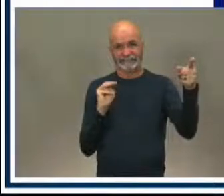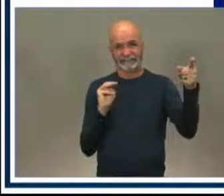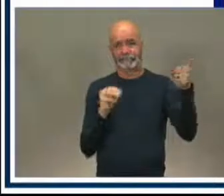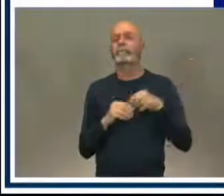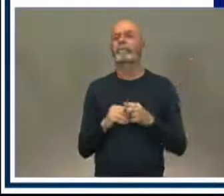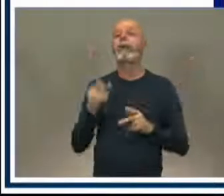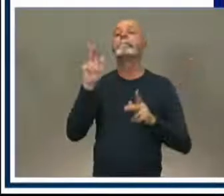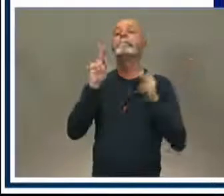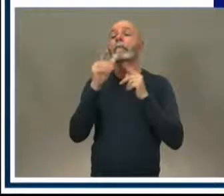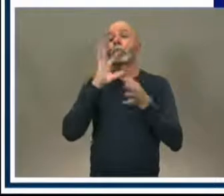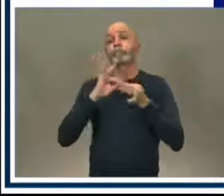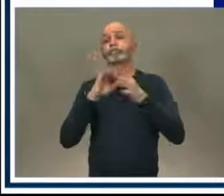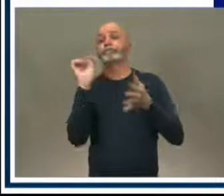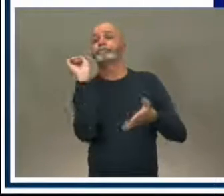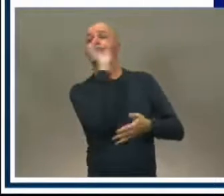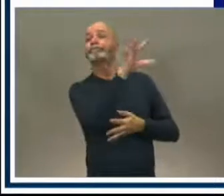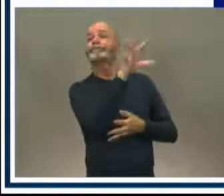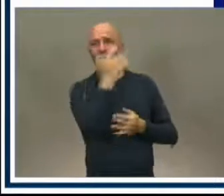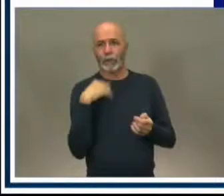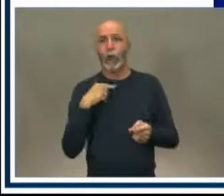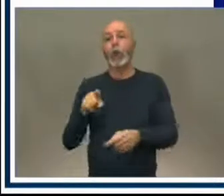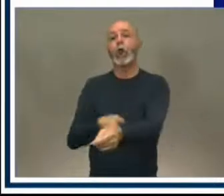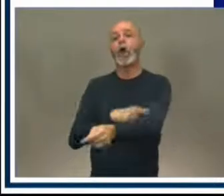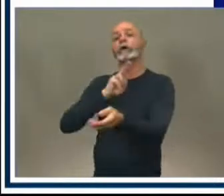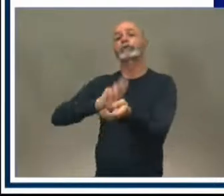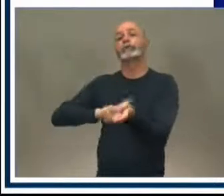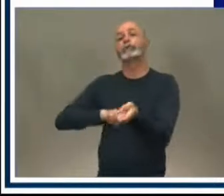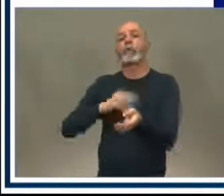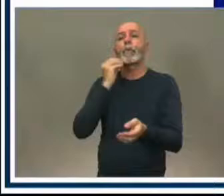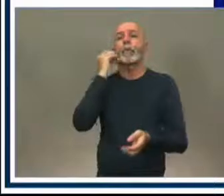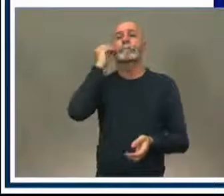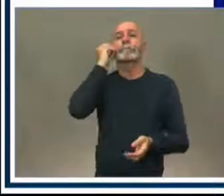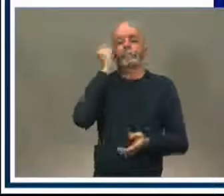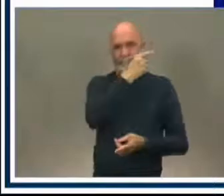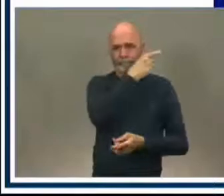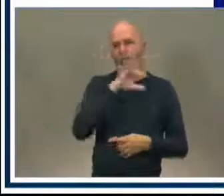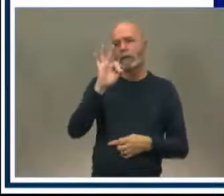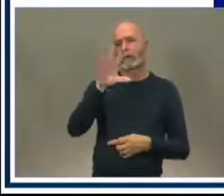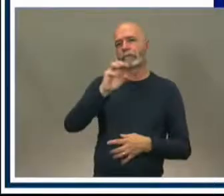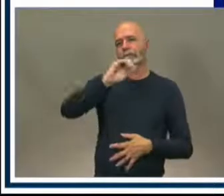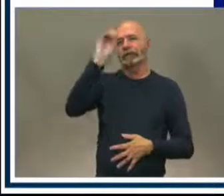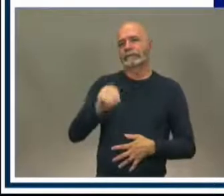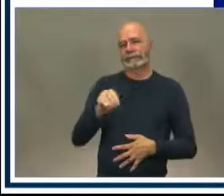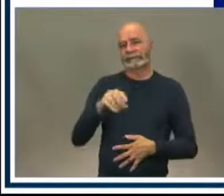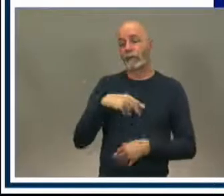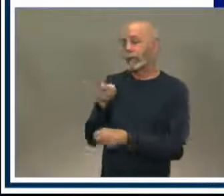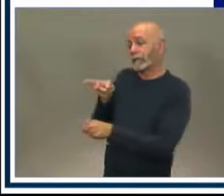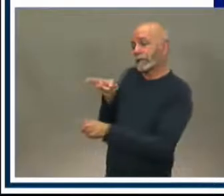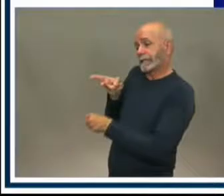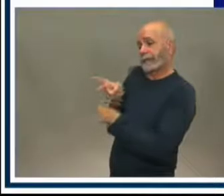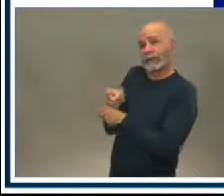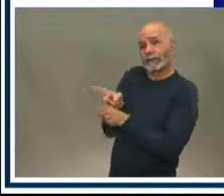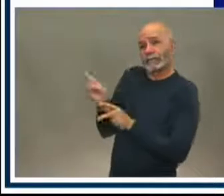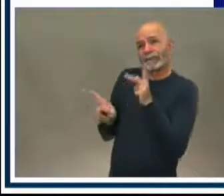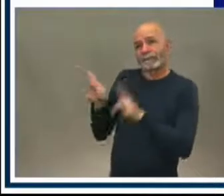for long-term care, it's 93%, and in home care, it's 89%. So that's certainly up